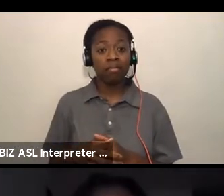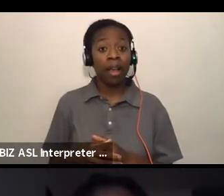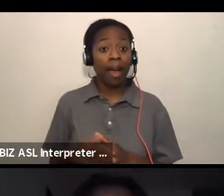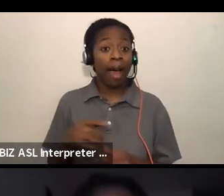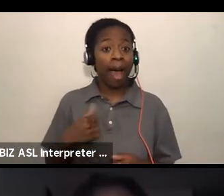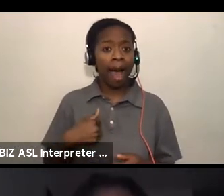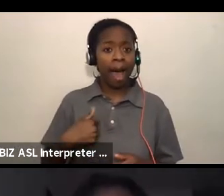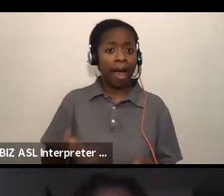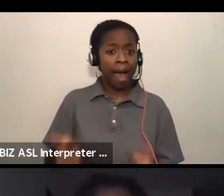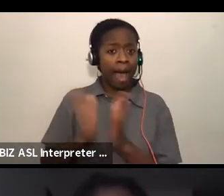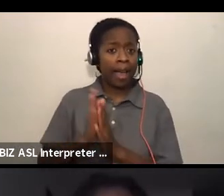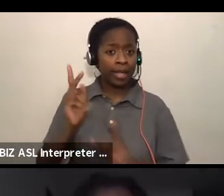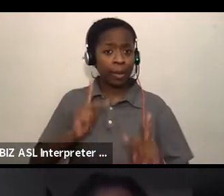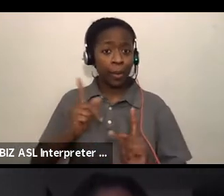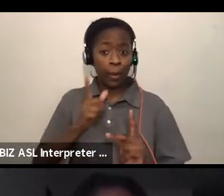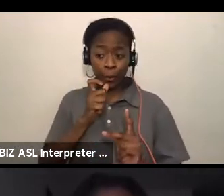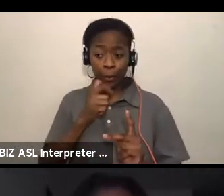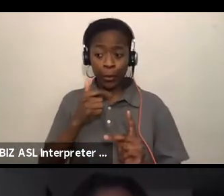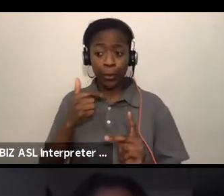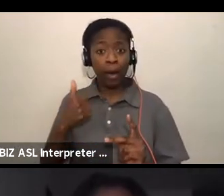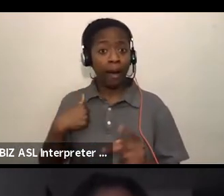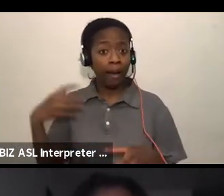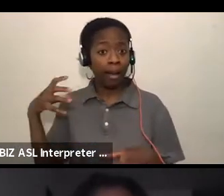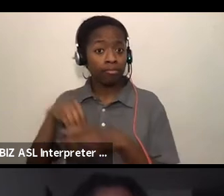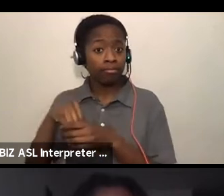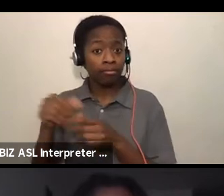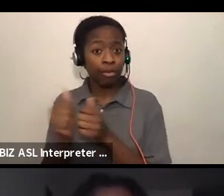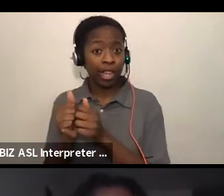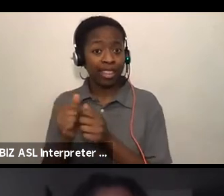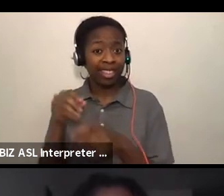how do I do this as a mother?